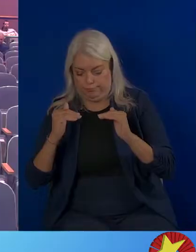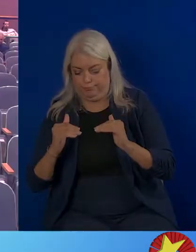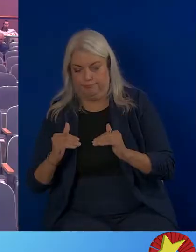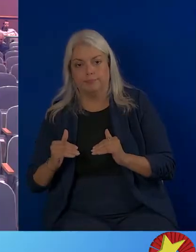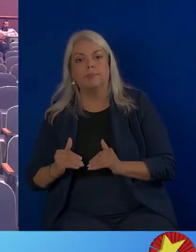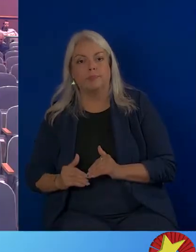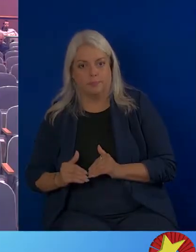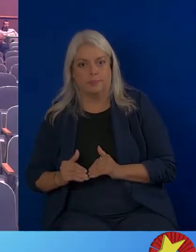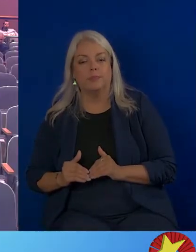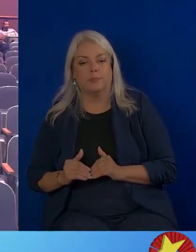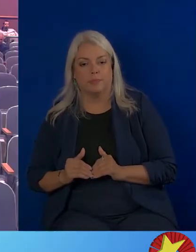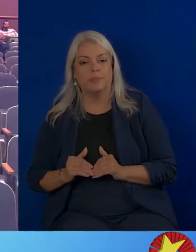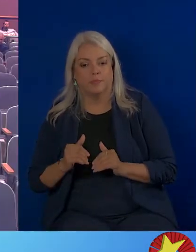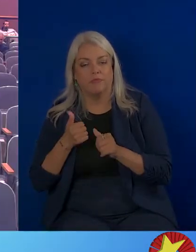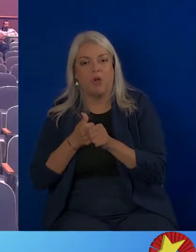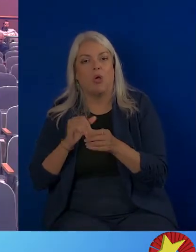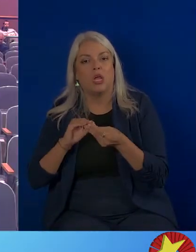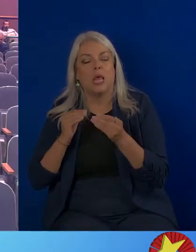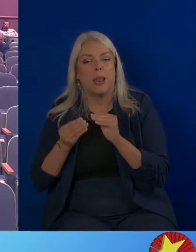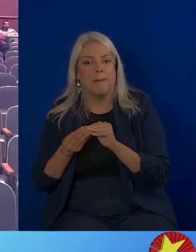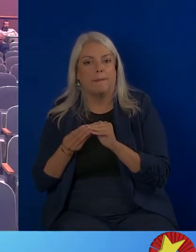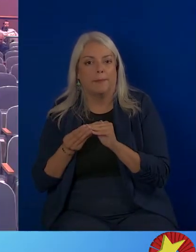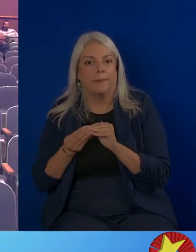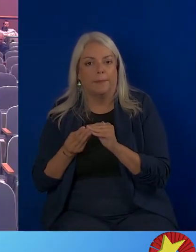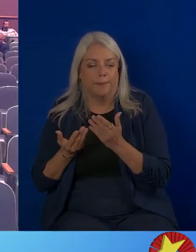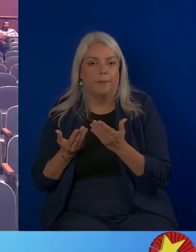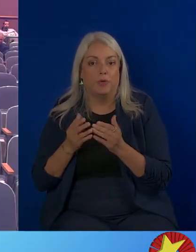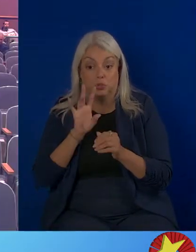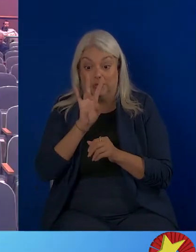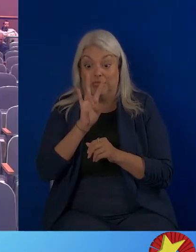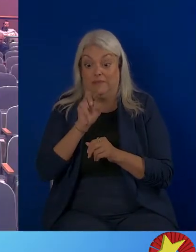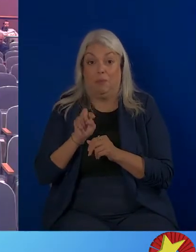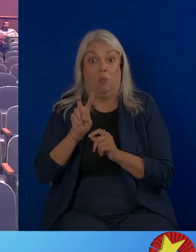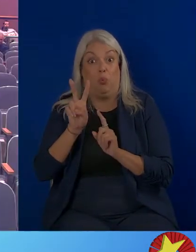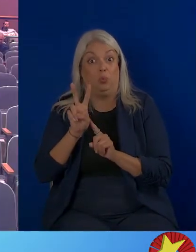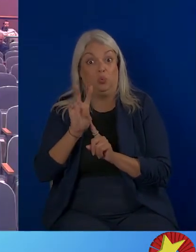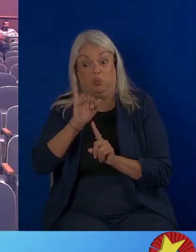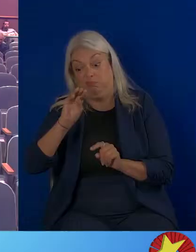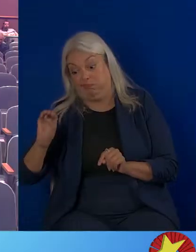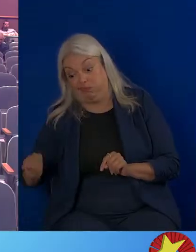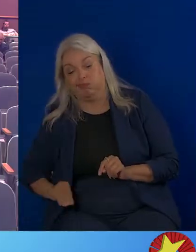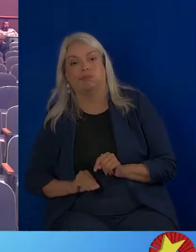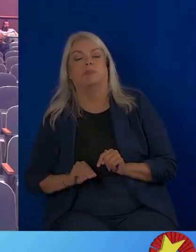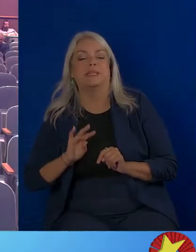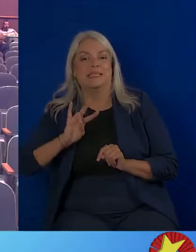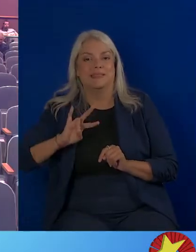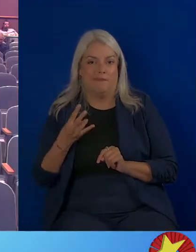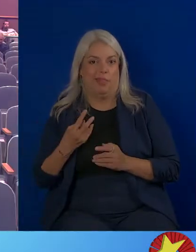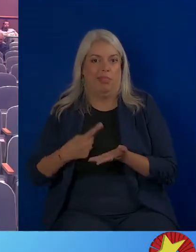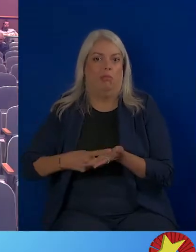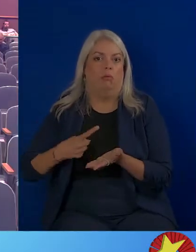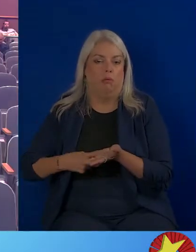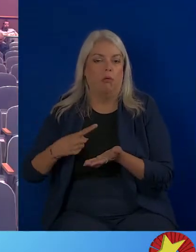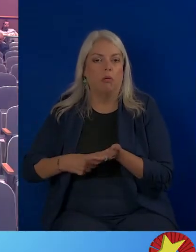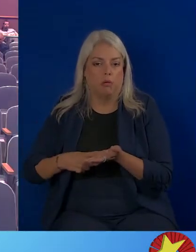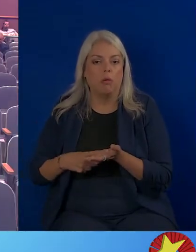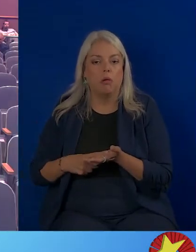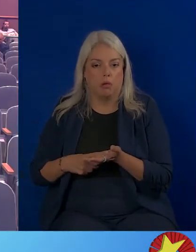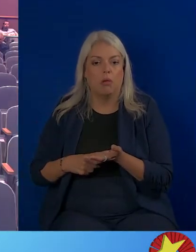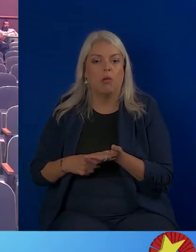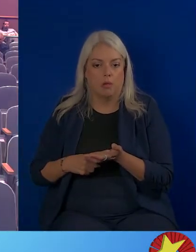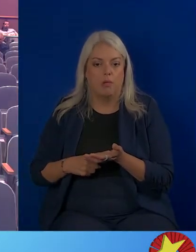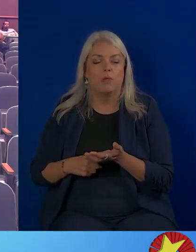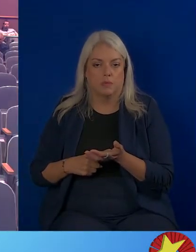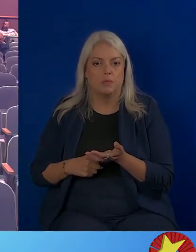on the agenda. And then so when Superintendent Reichman noted that we'd go down